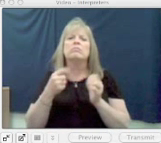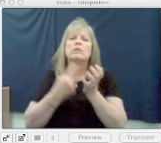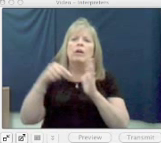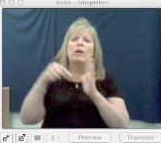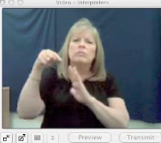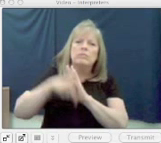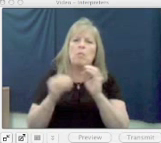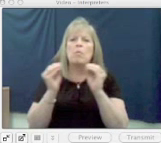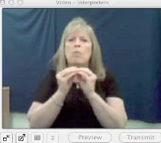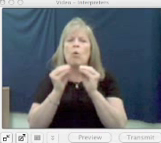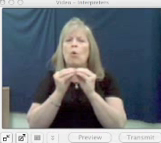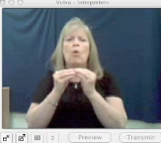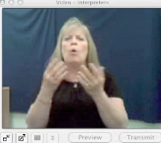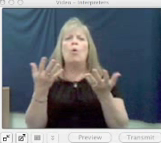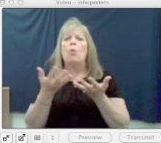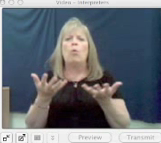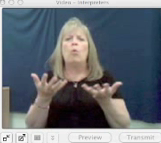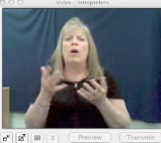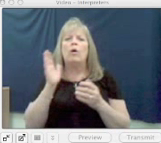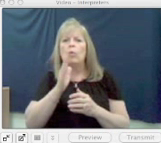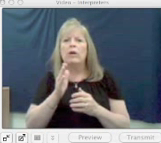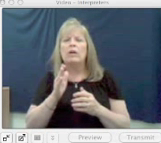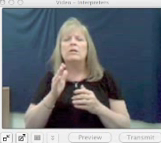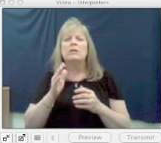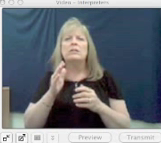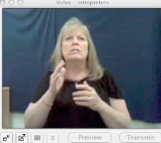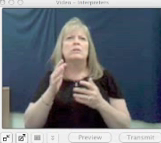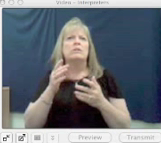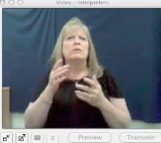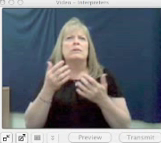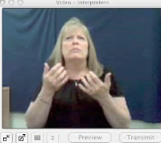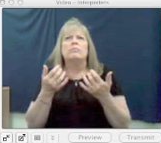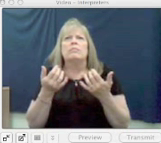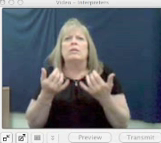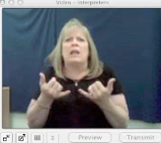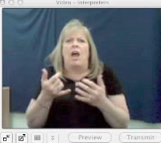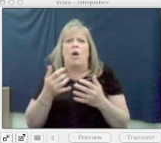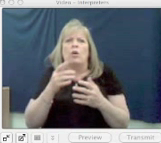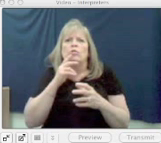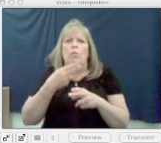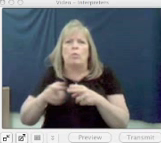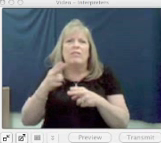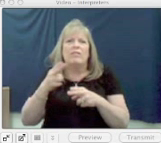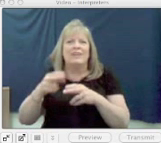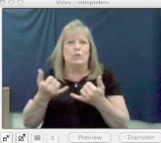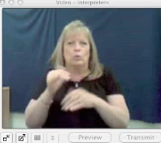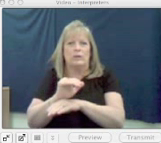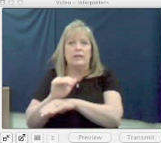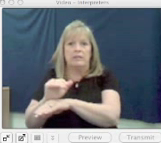depth about what we're going to be briefly talking about today.